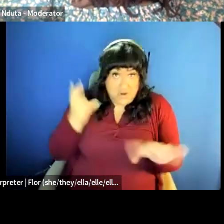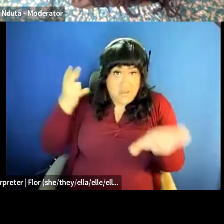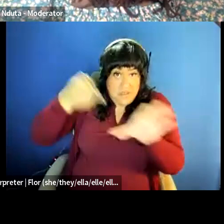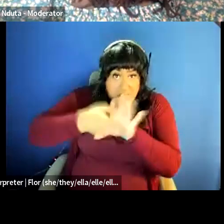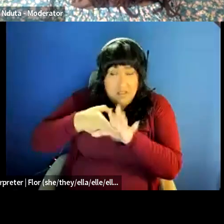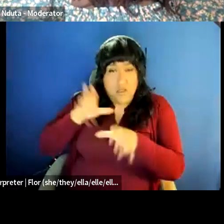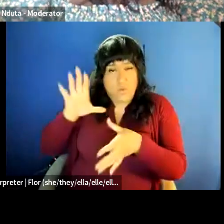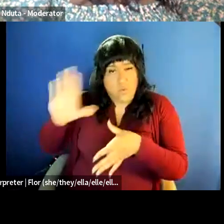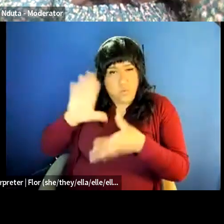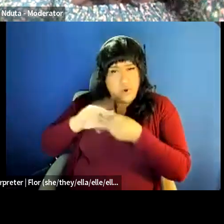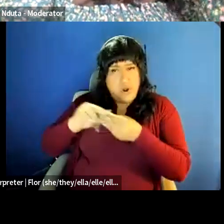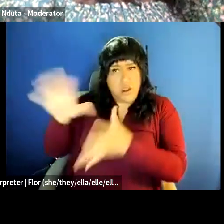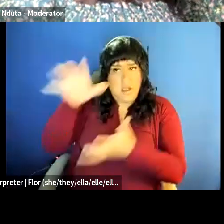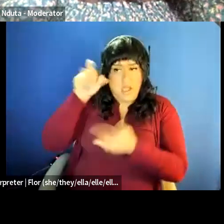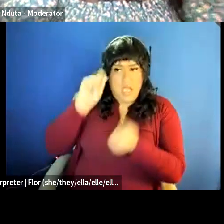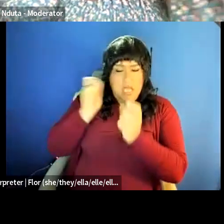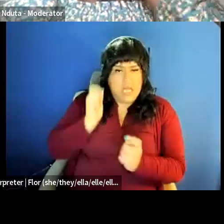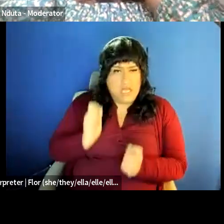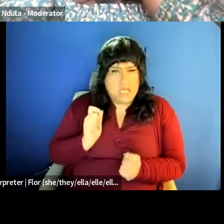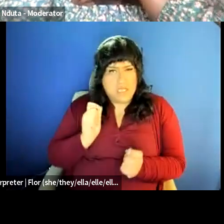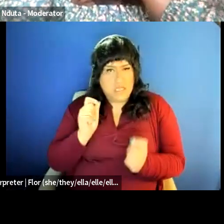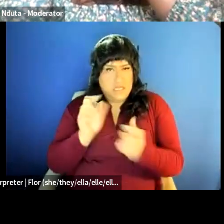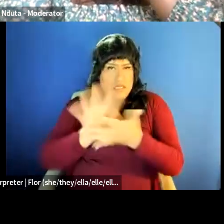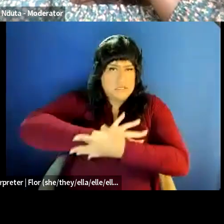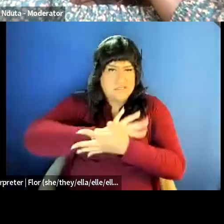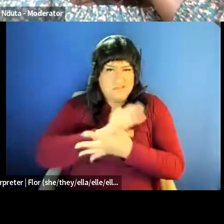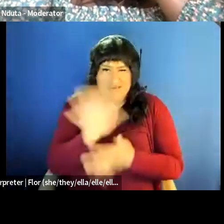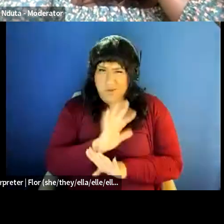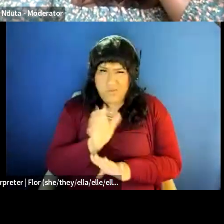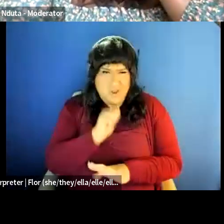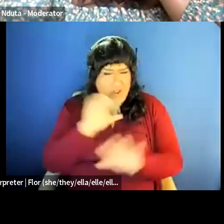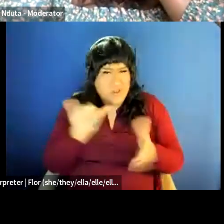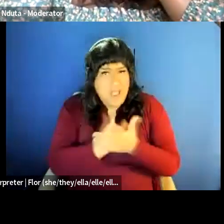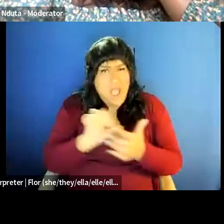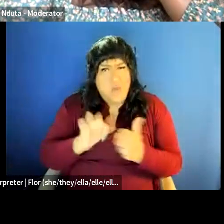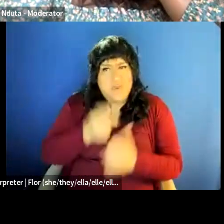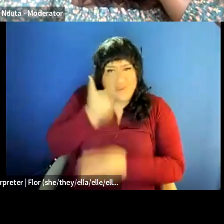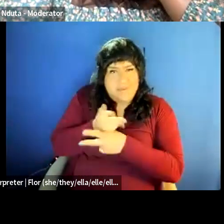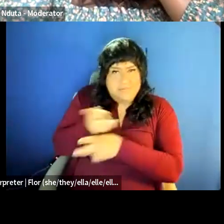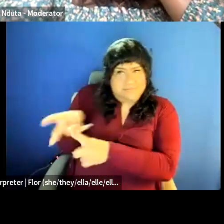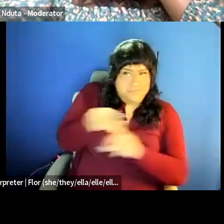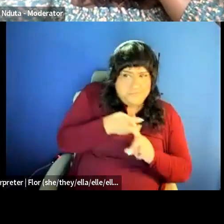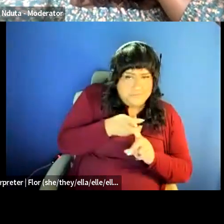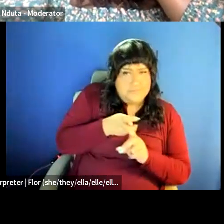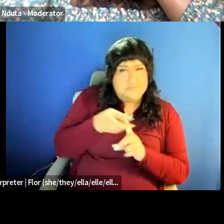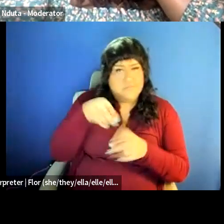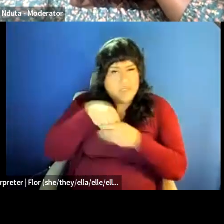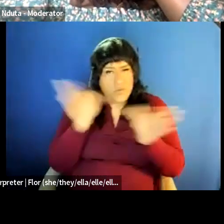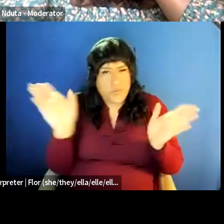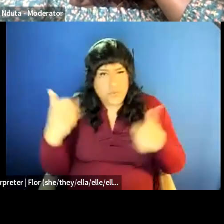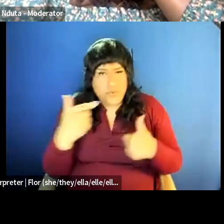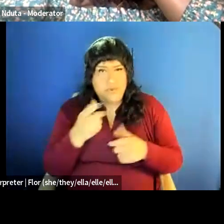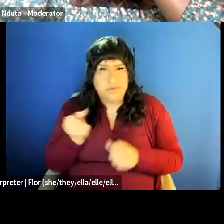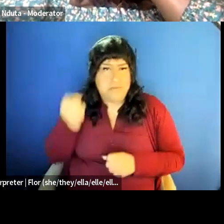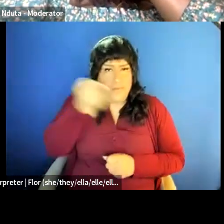then, you know, no, we're not doing that. So how do we keep them in the room, keep them front of mind and really listen to their